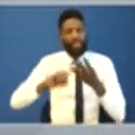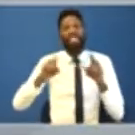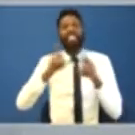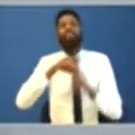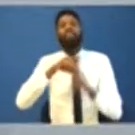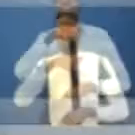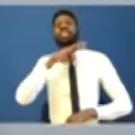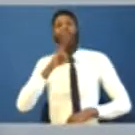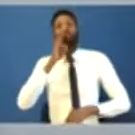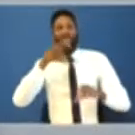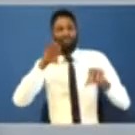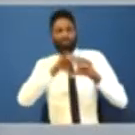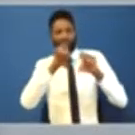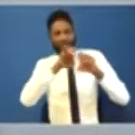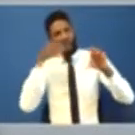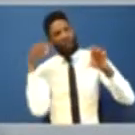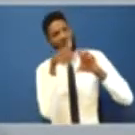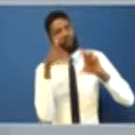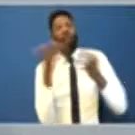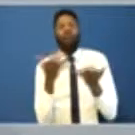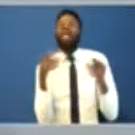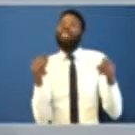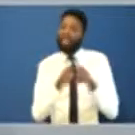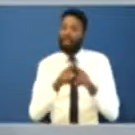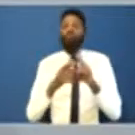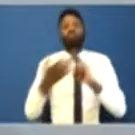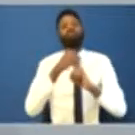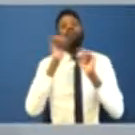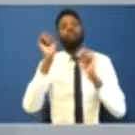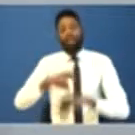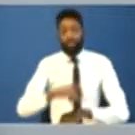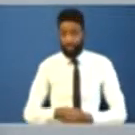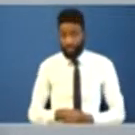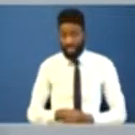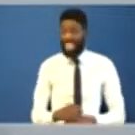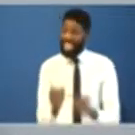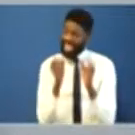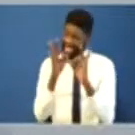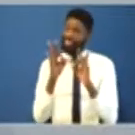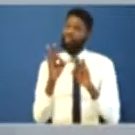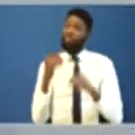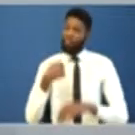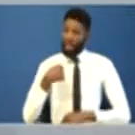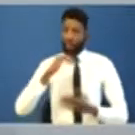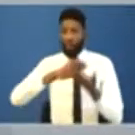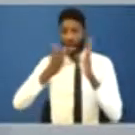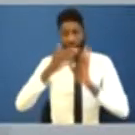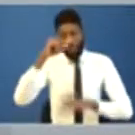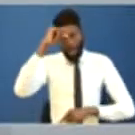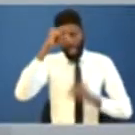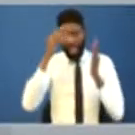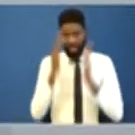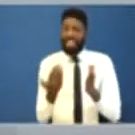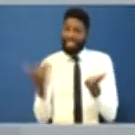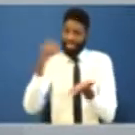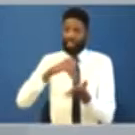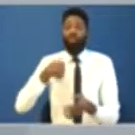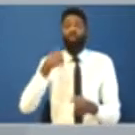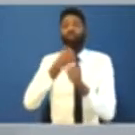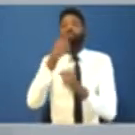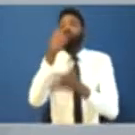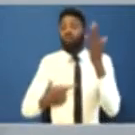systems the only thing i would like to do when i become governor is to create a county-wide